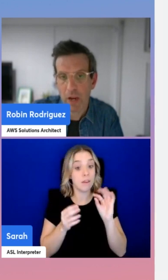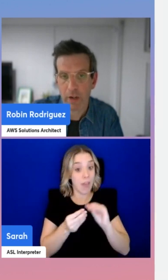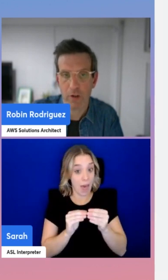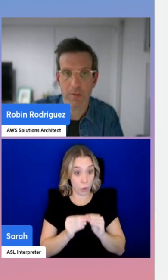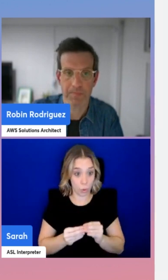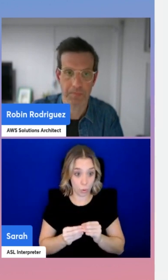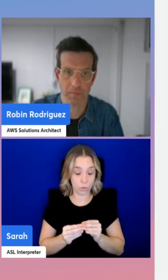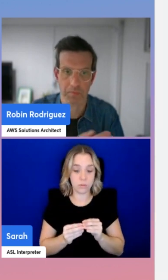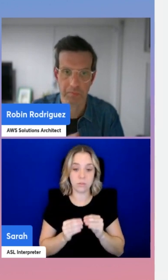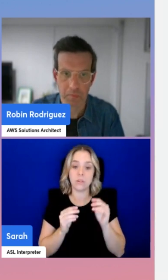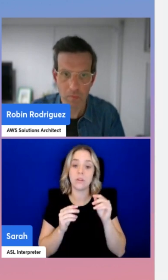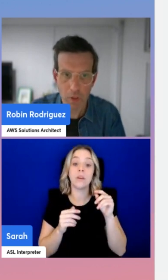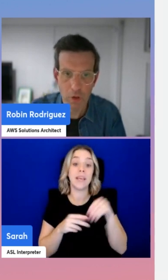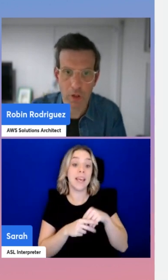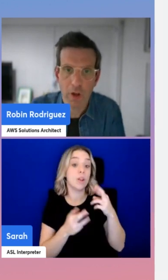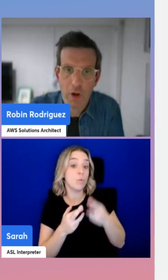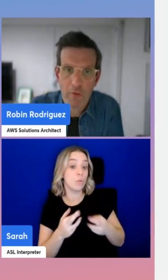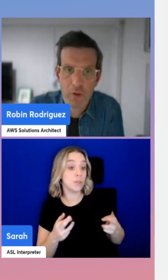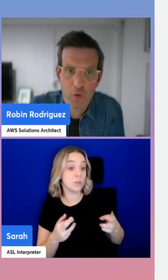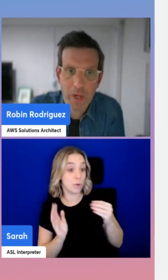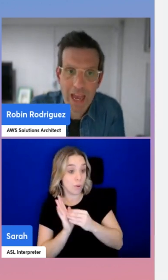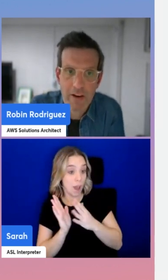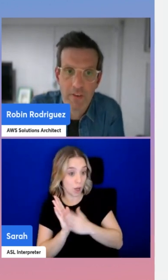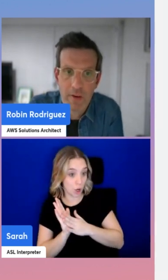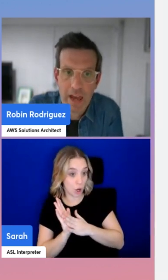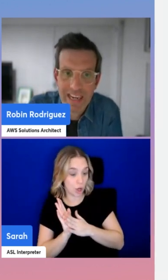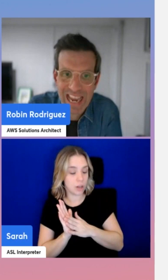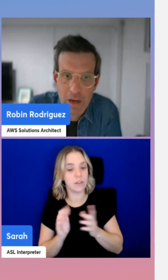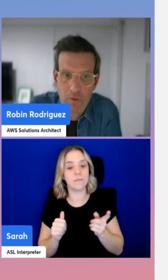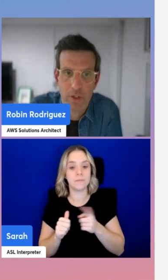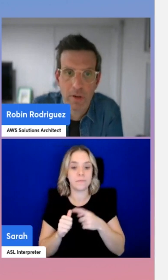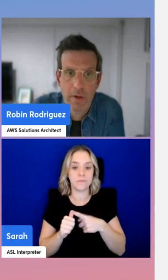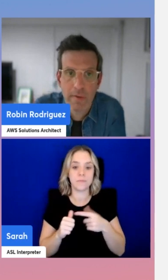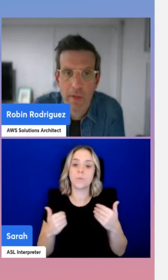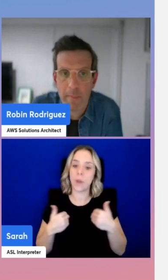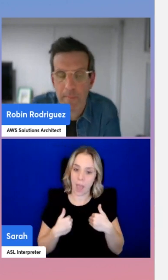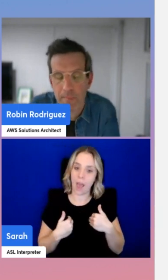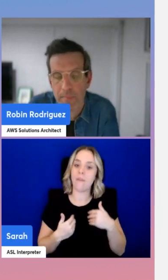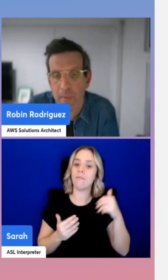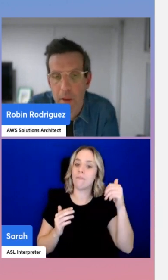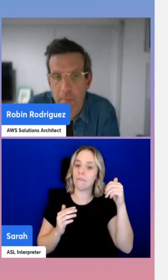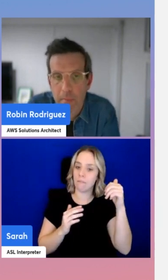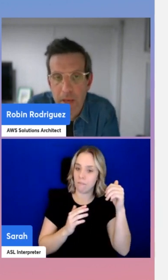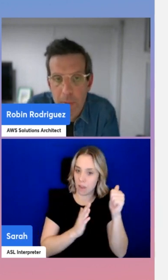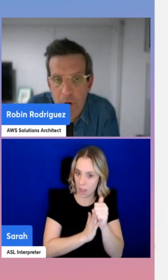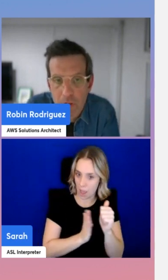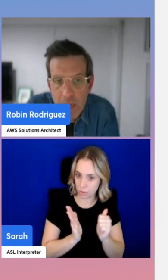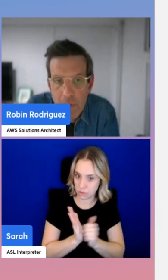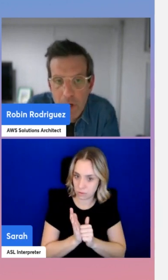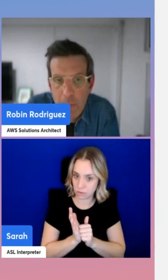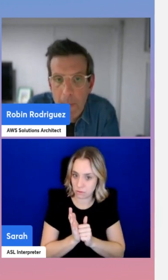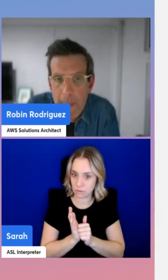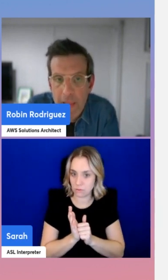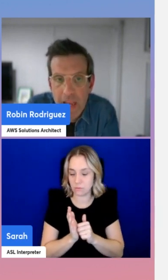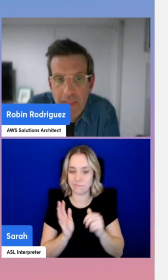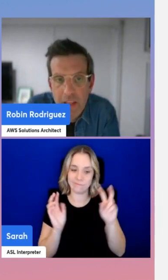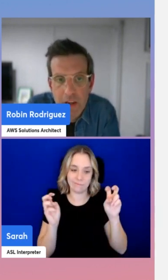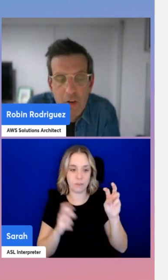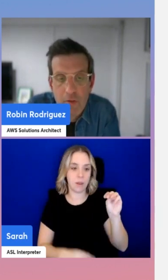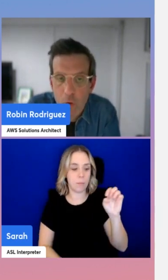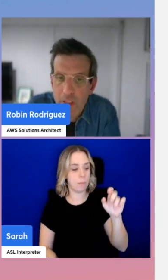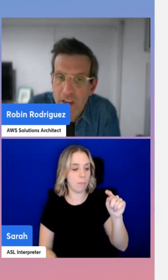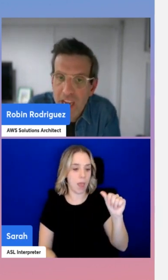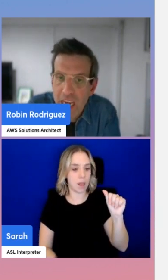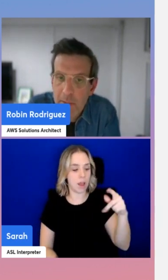resource record, and look, first we have a count meta parameter. And